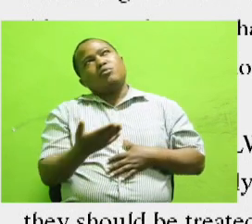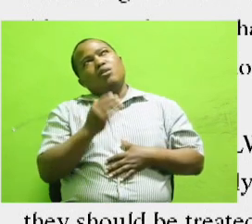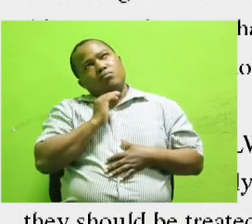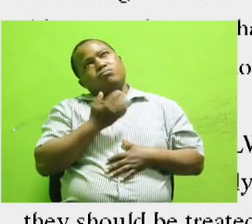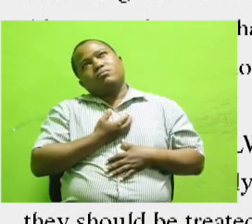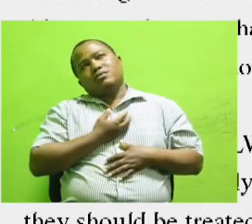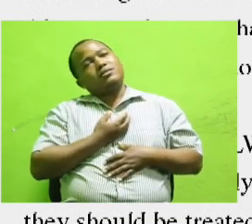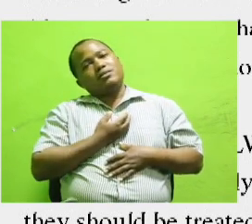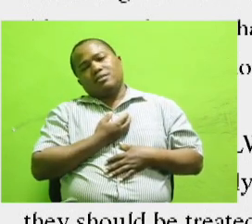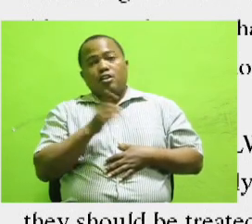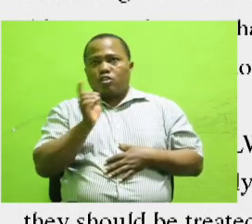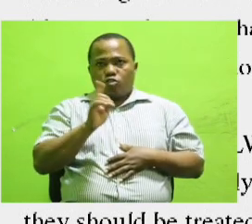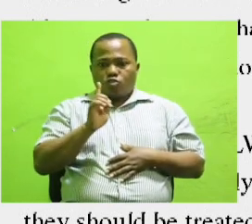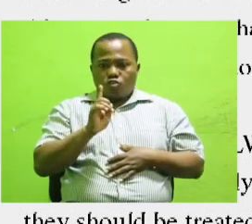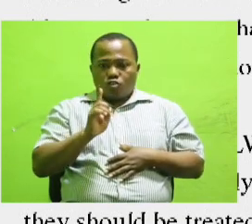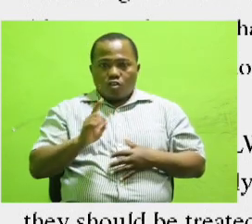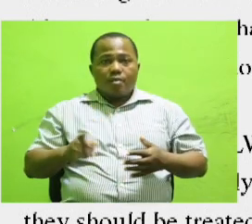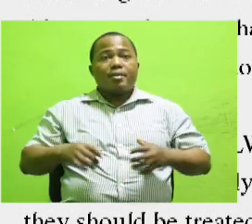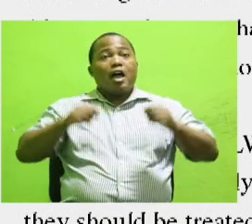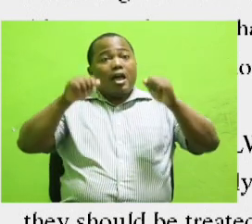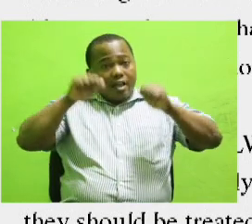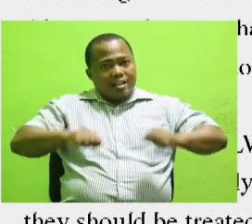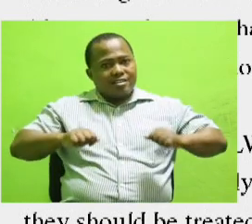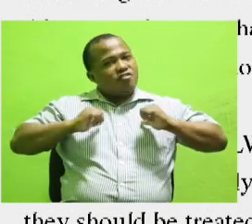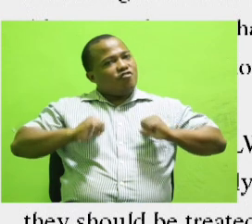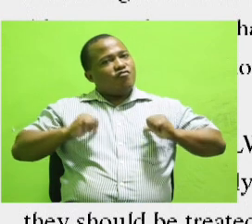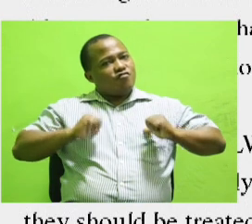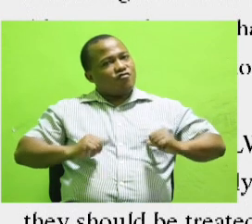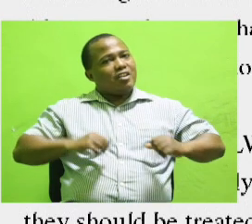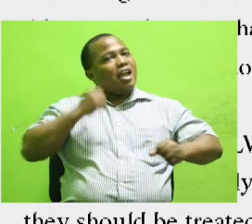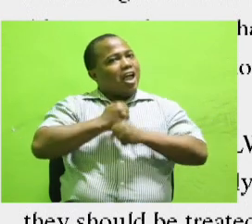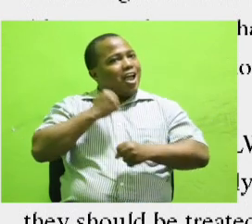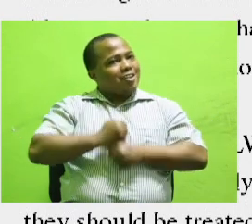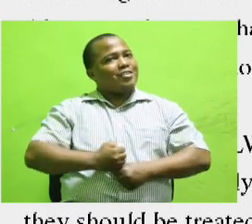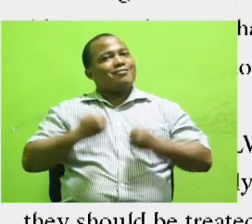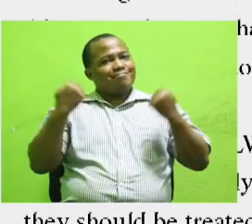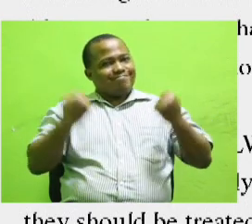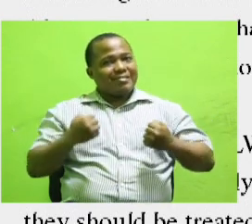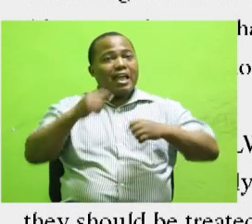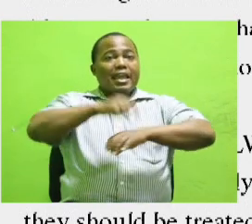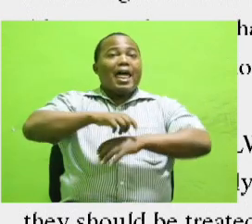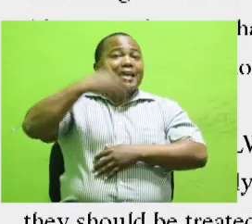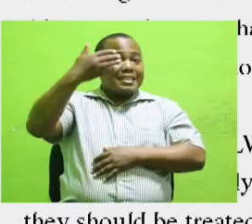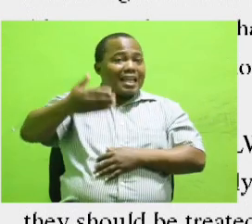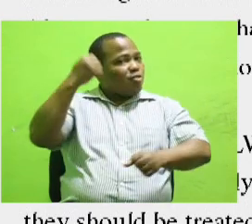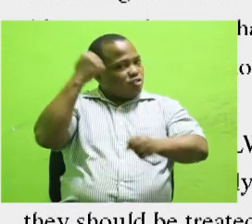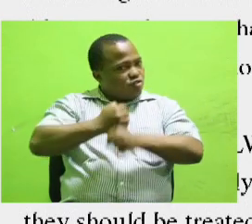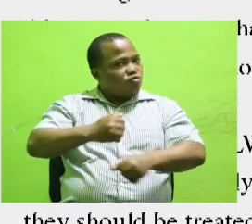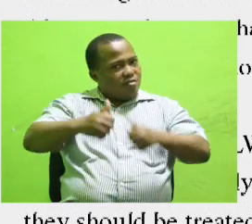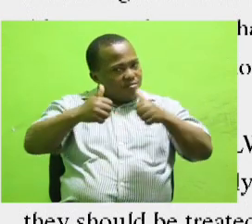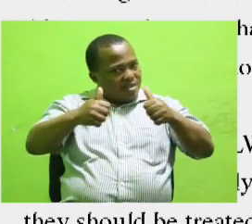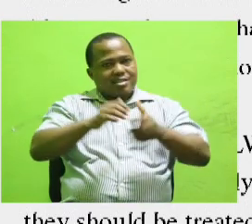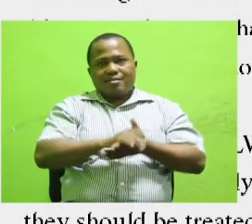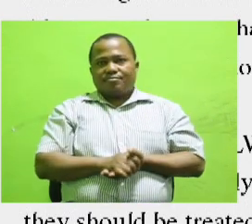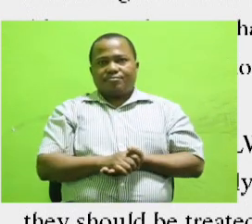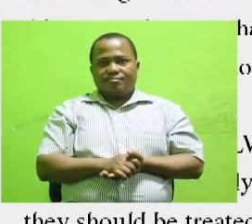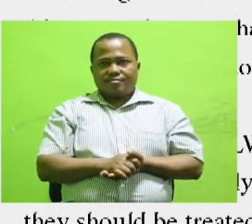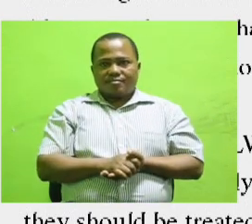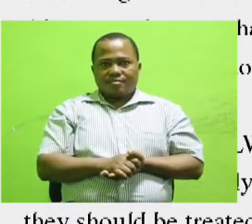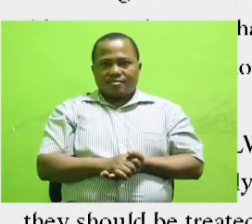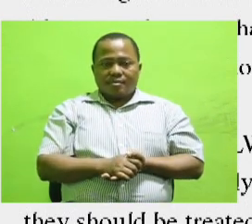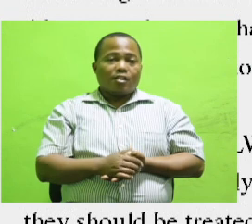that we have hope for you. You are doing great. Next time you can do better. Instead of